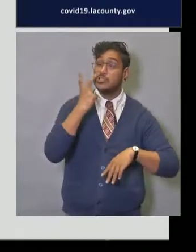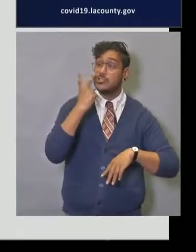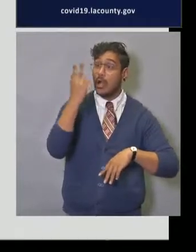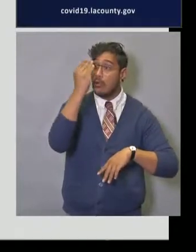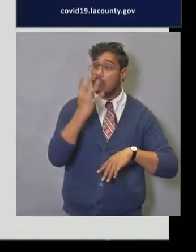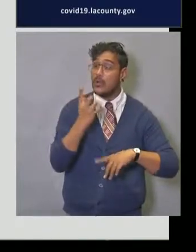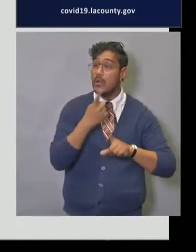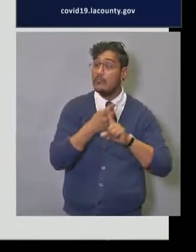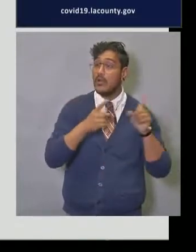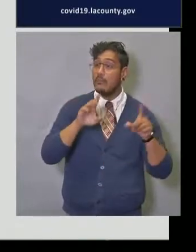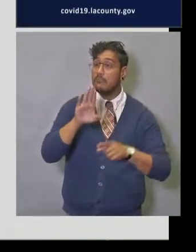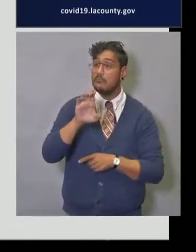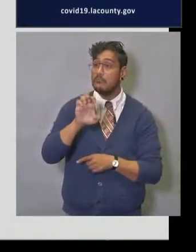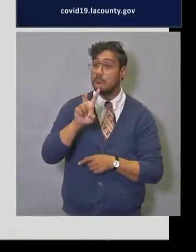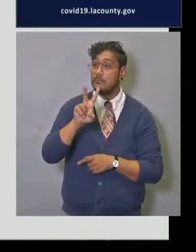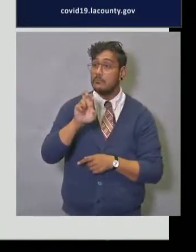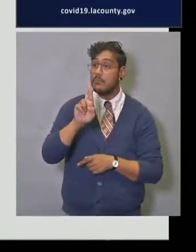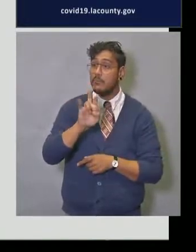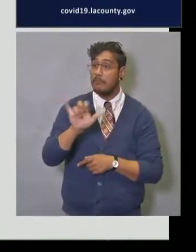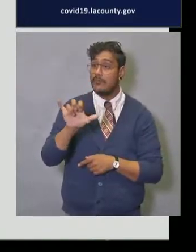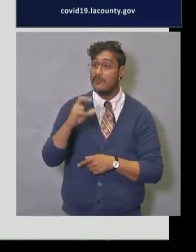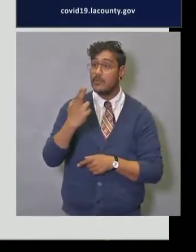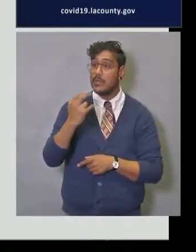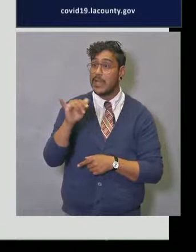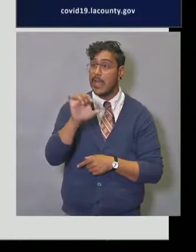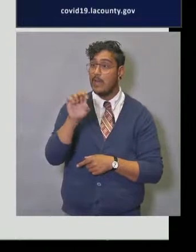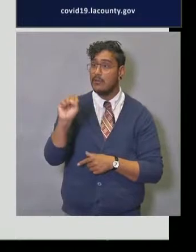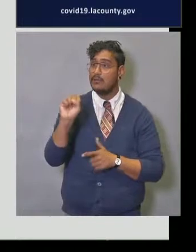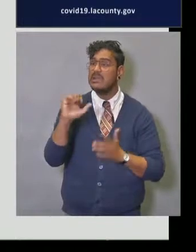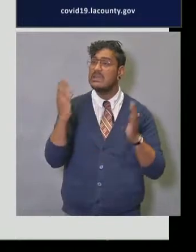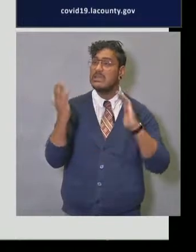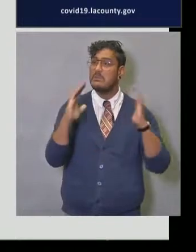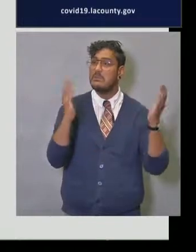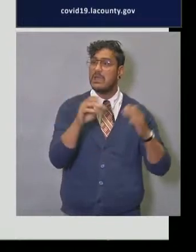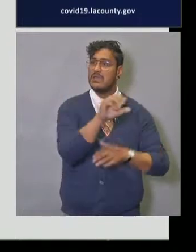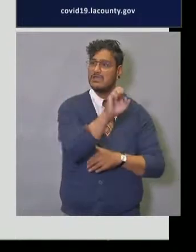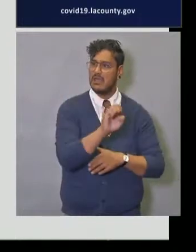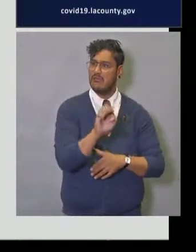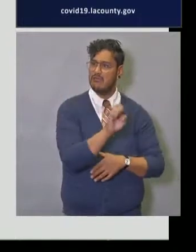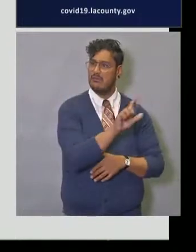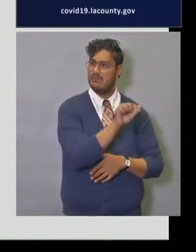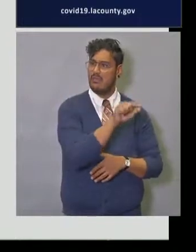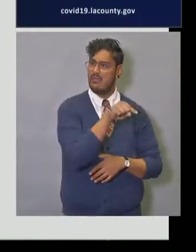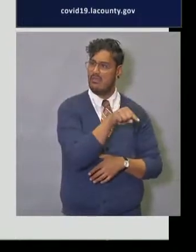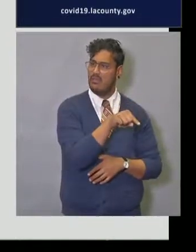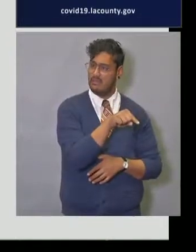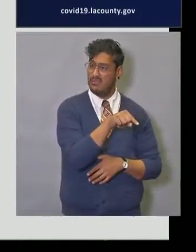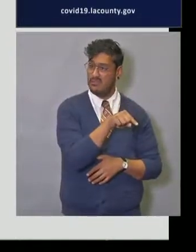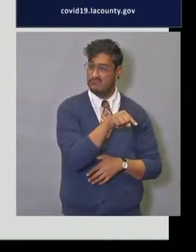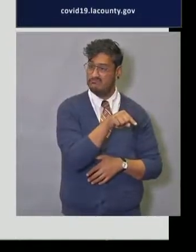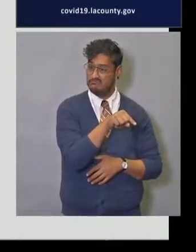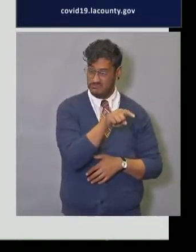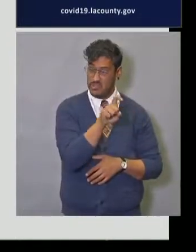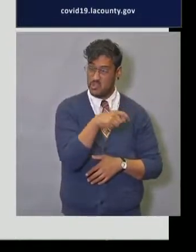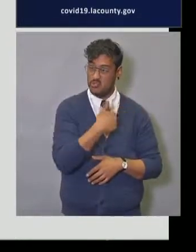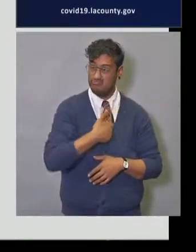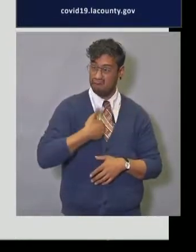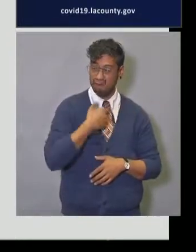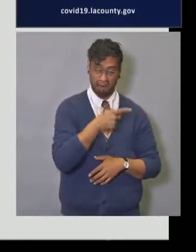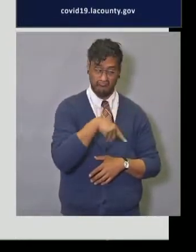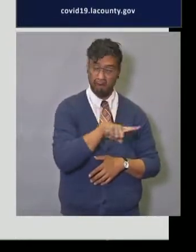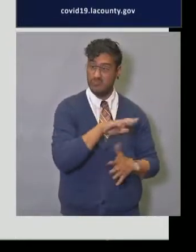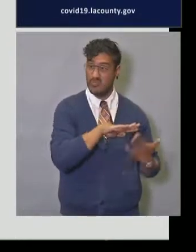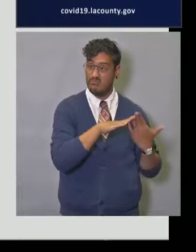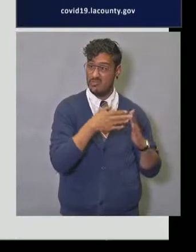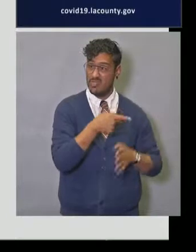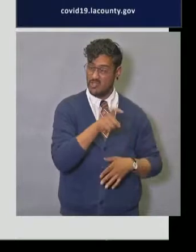versus areas in Southeast LA. Are these communities owed an apology, especially after they bore the